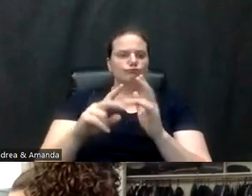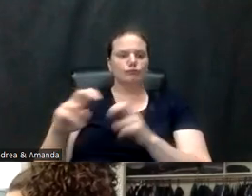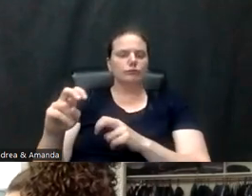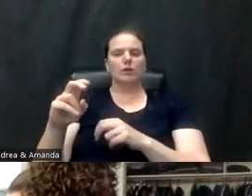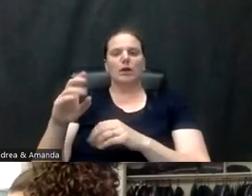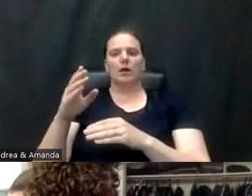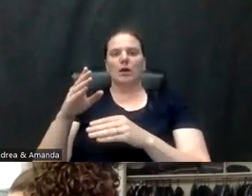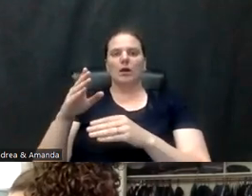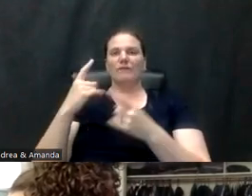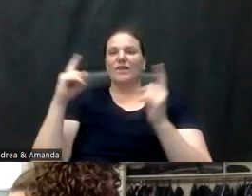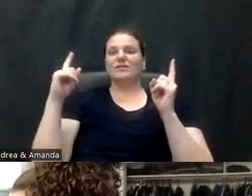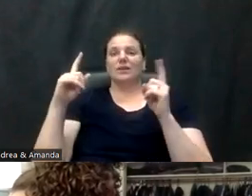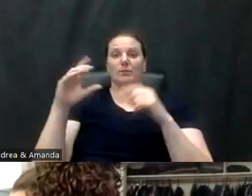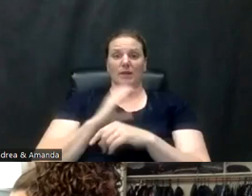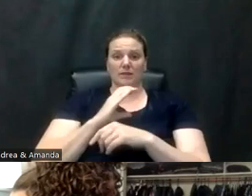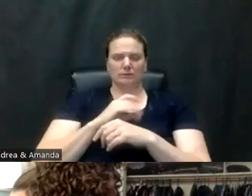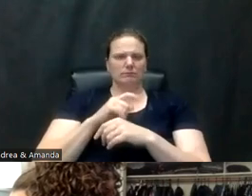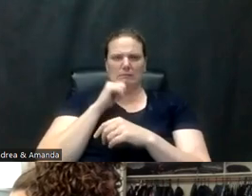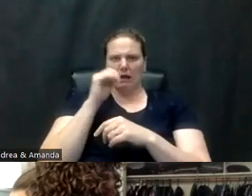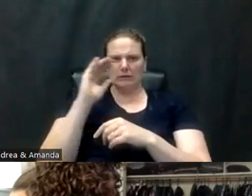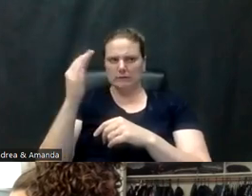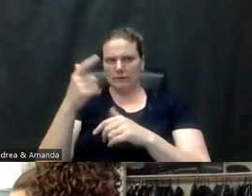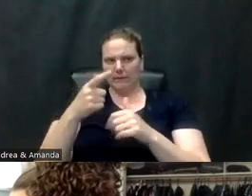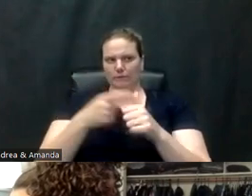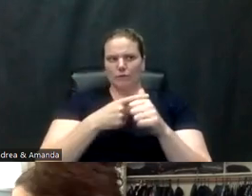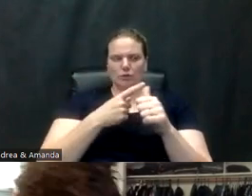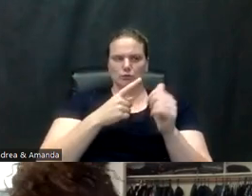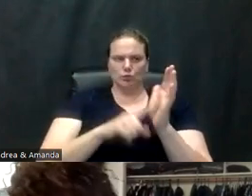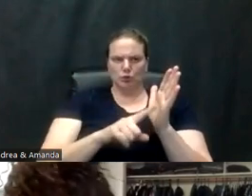it doesn't appear, at least from my initial research,